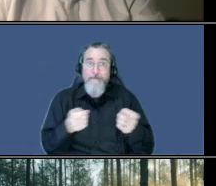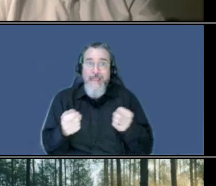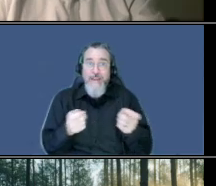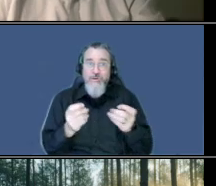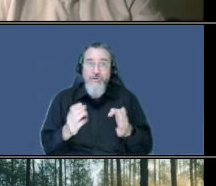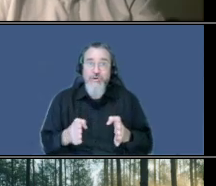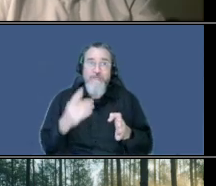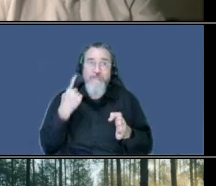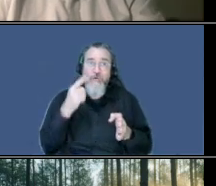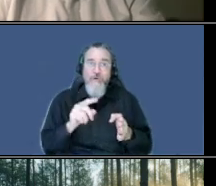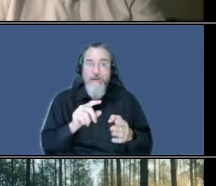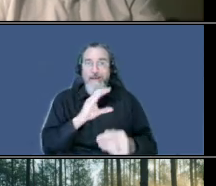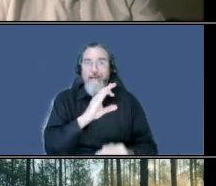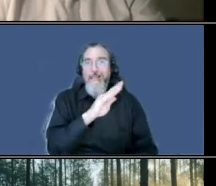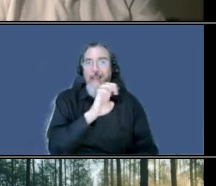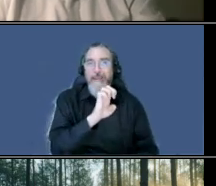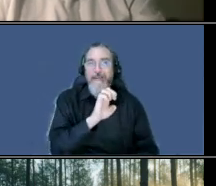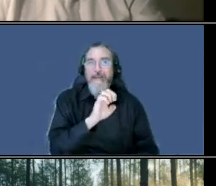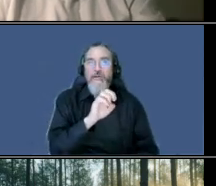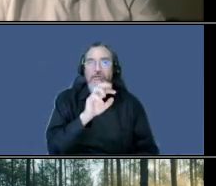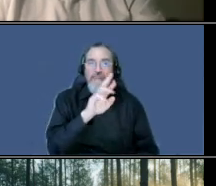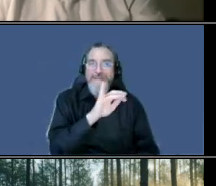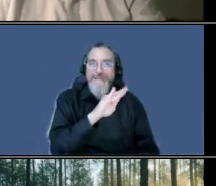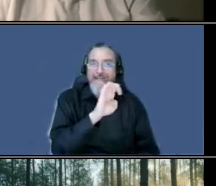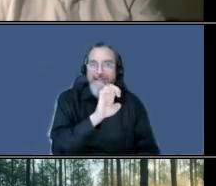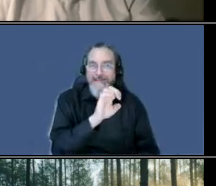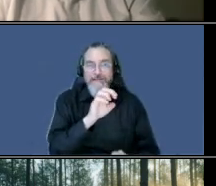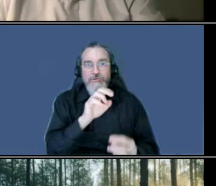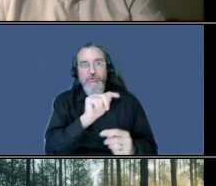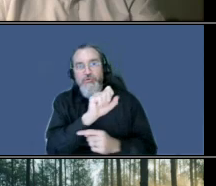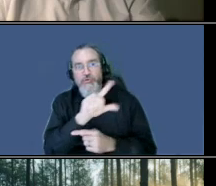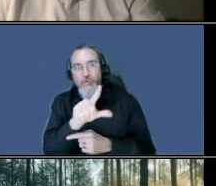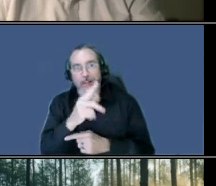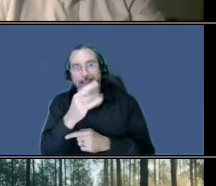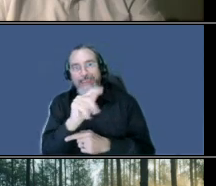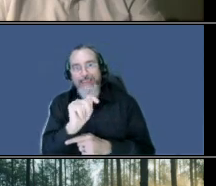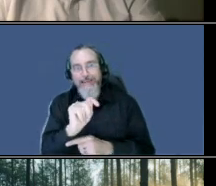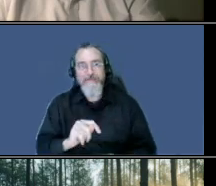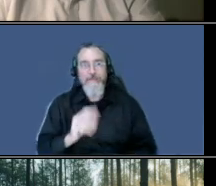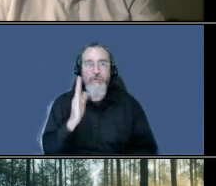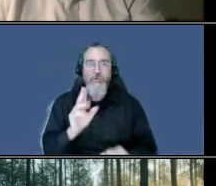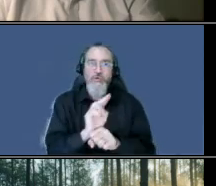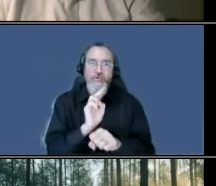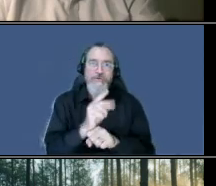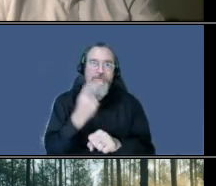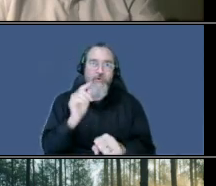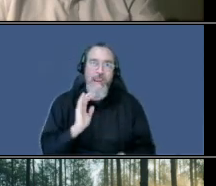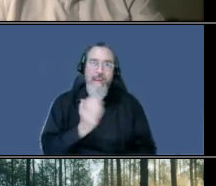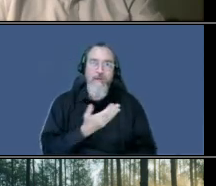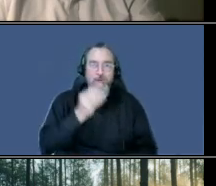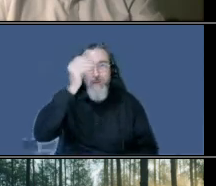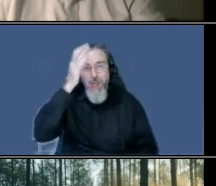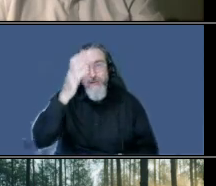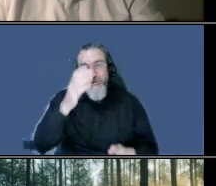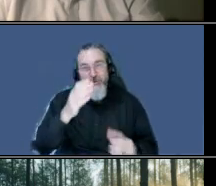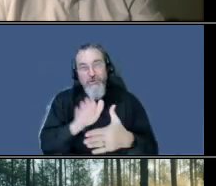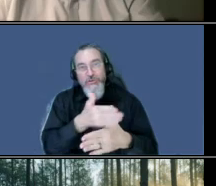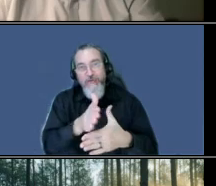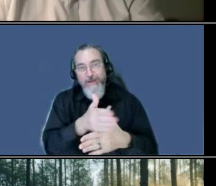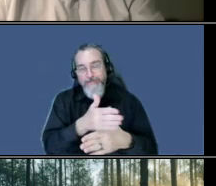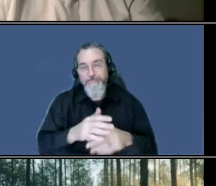we will be using as a collective team as our knowledge sharing platform. And we'll be